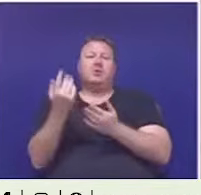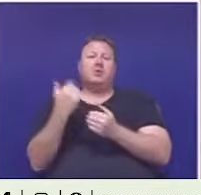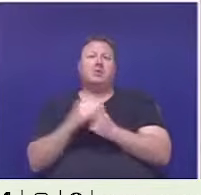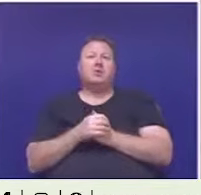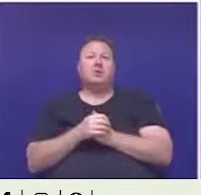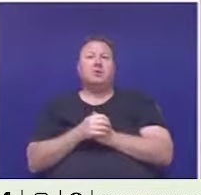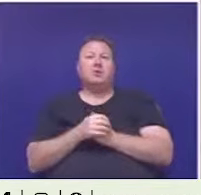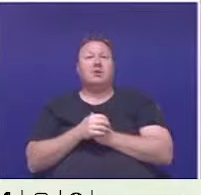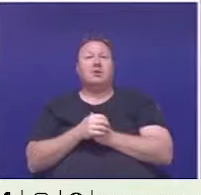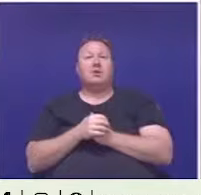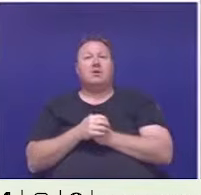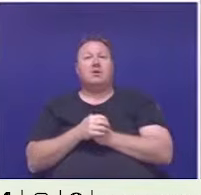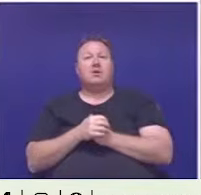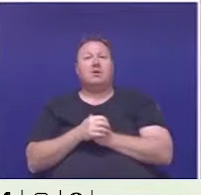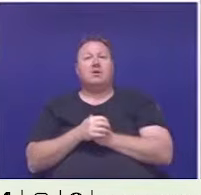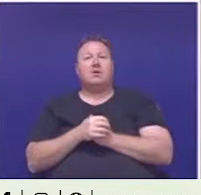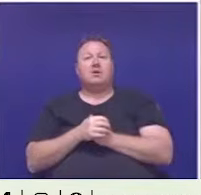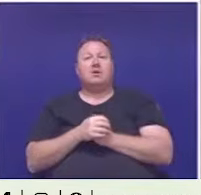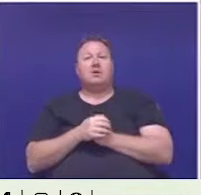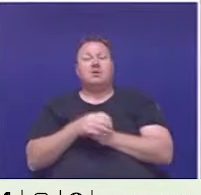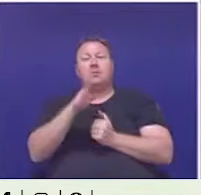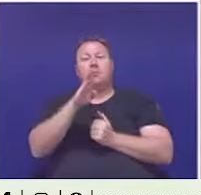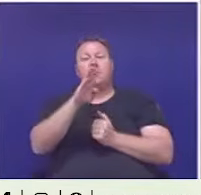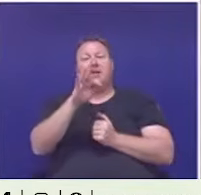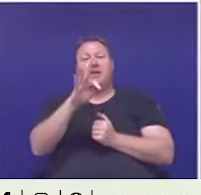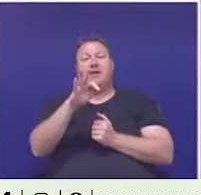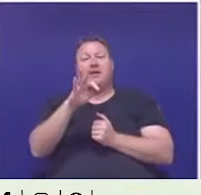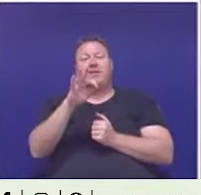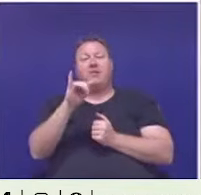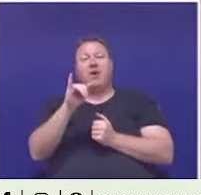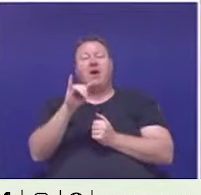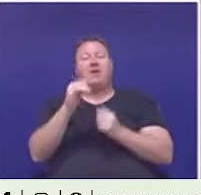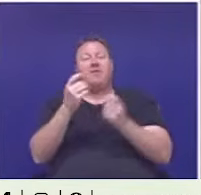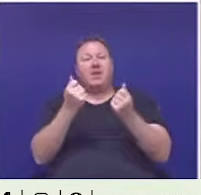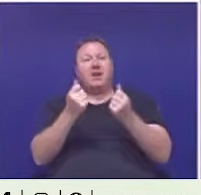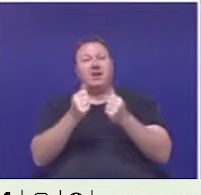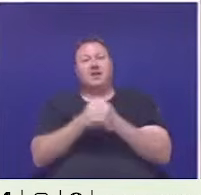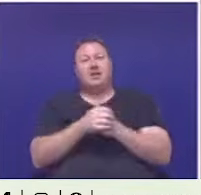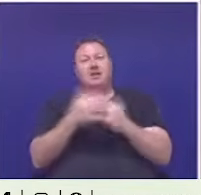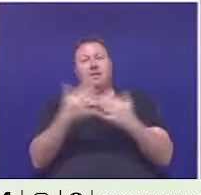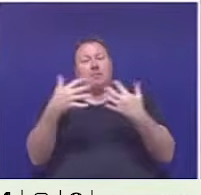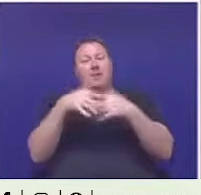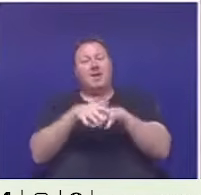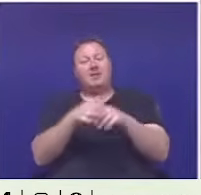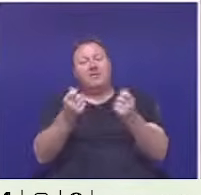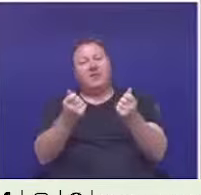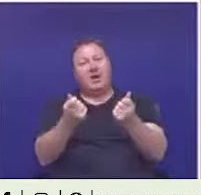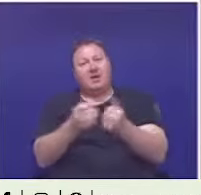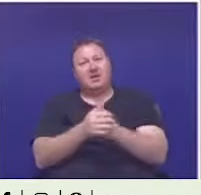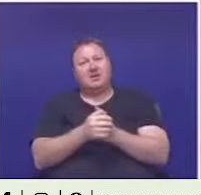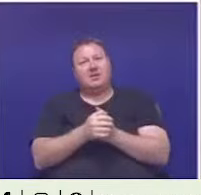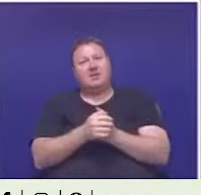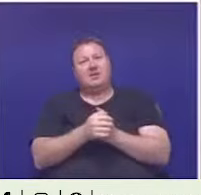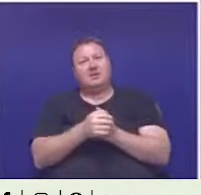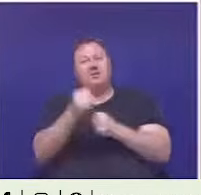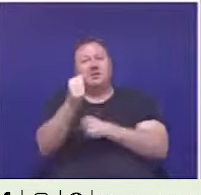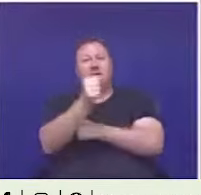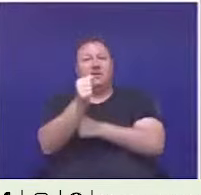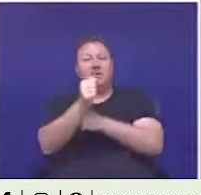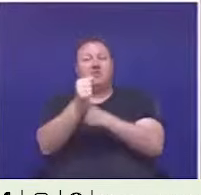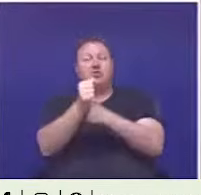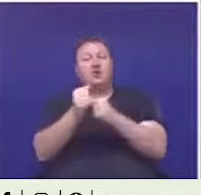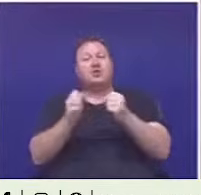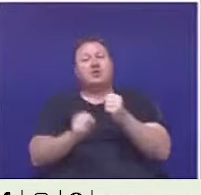we're looking at BFI funding, which is a form of a blended financing, and where we can tap into Infrastructure South